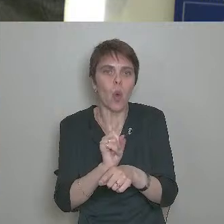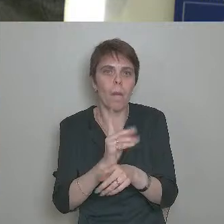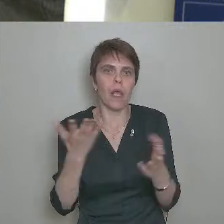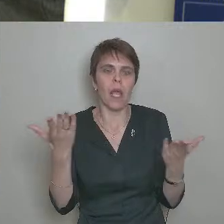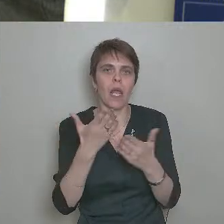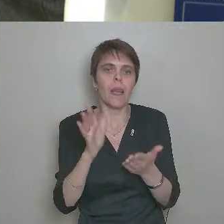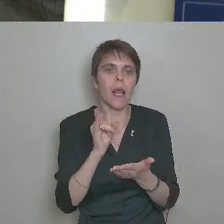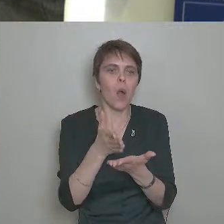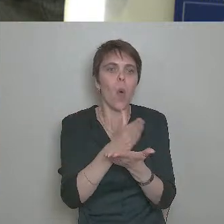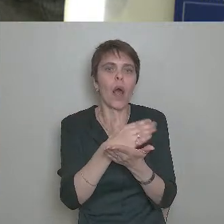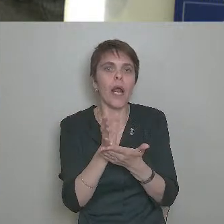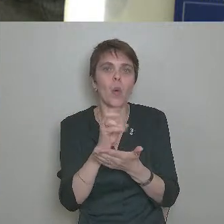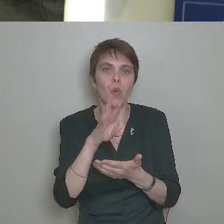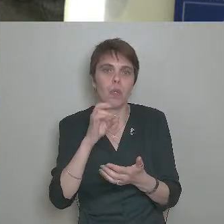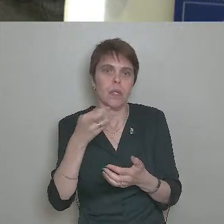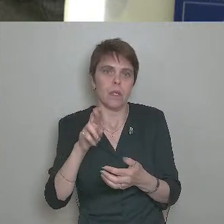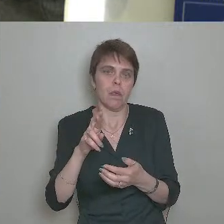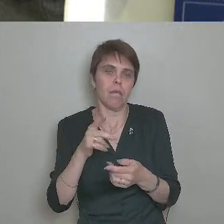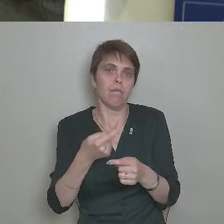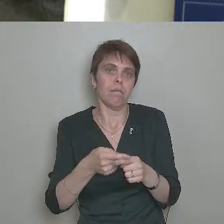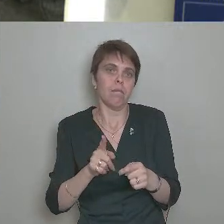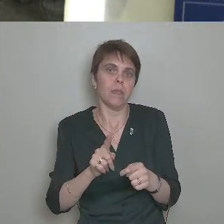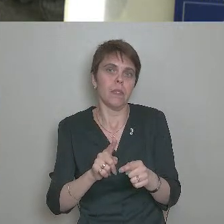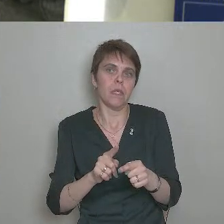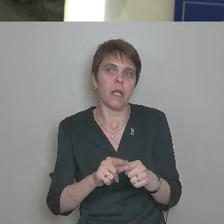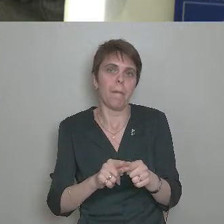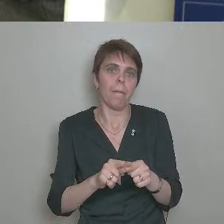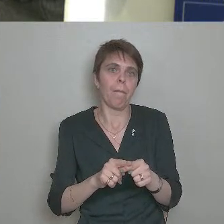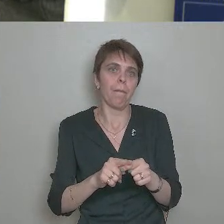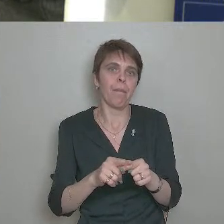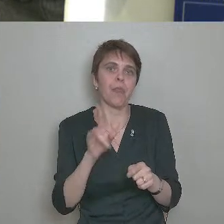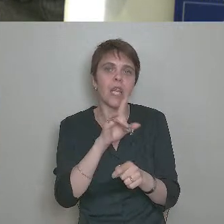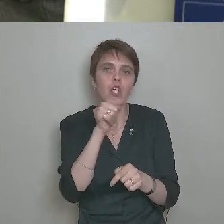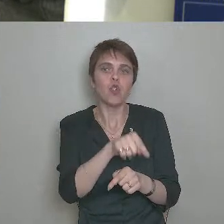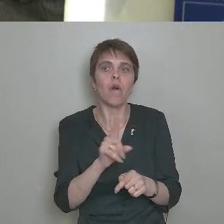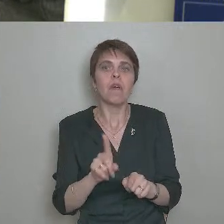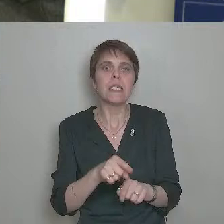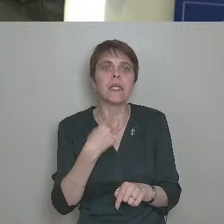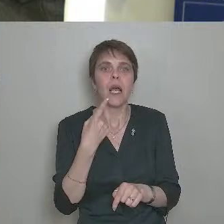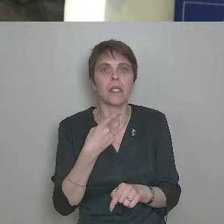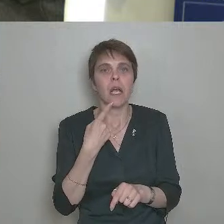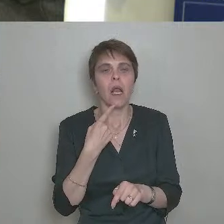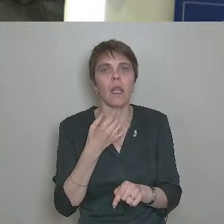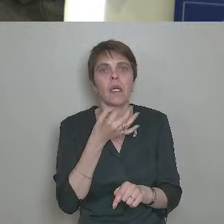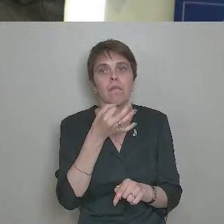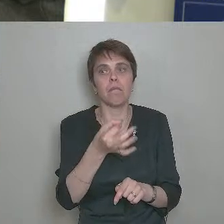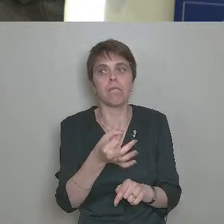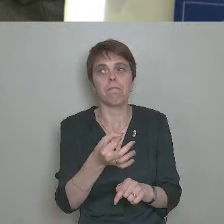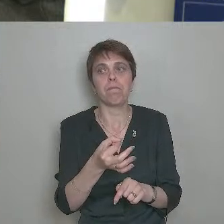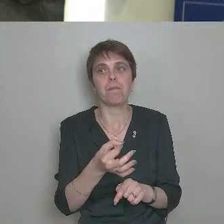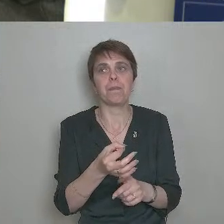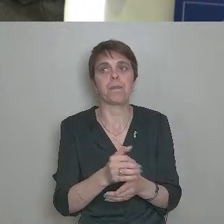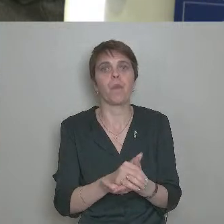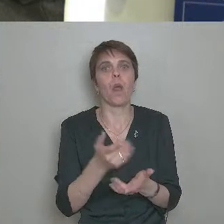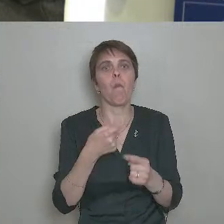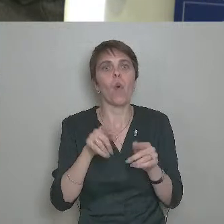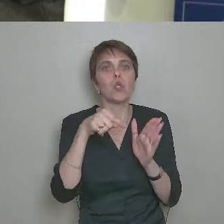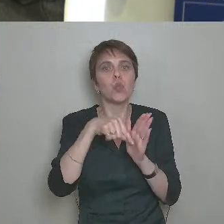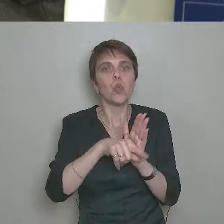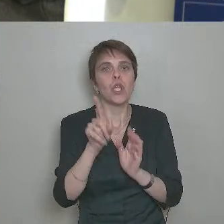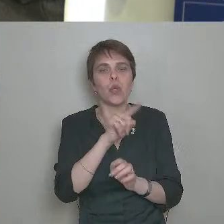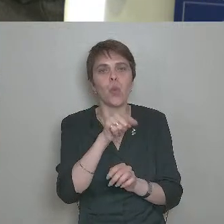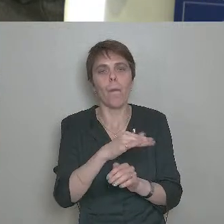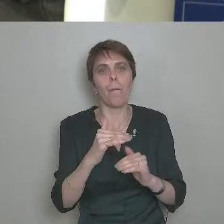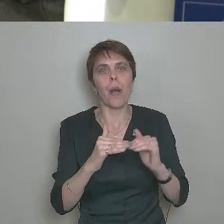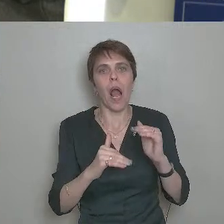and we identify a lot of different provisions that could be potentially problematic. What you said, Volodymyr, I didn't